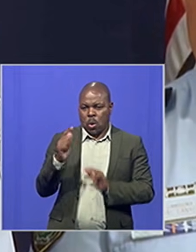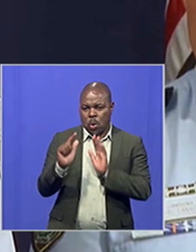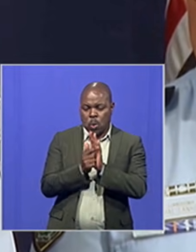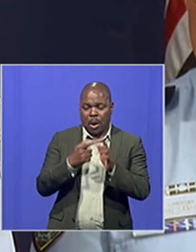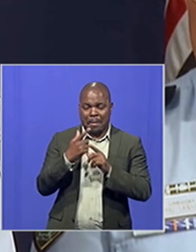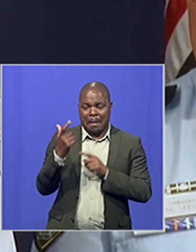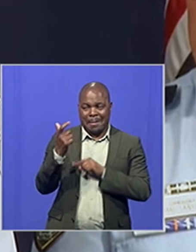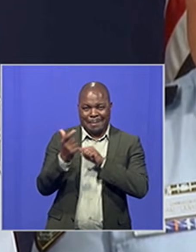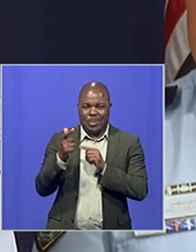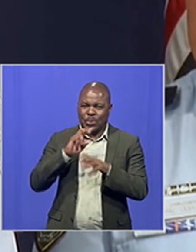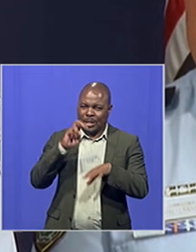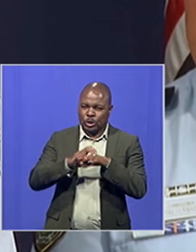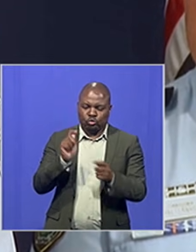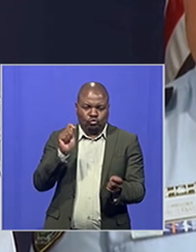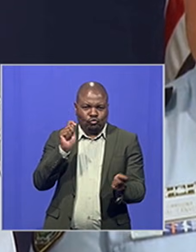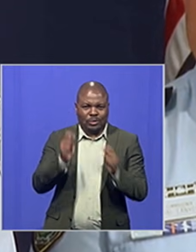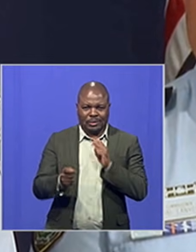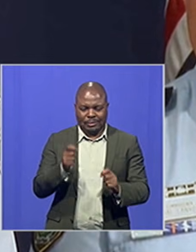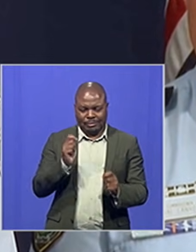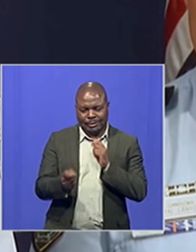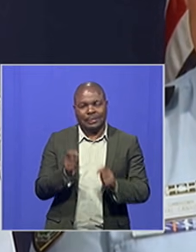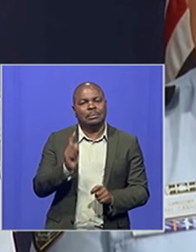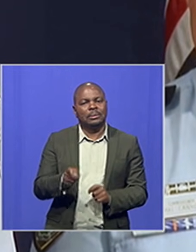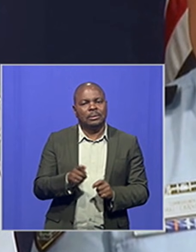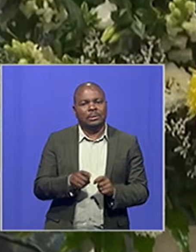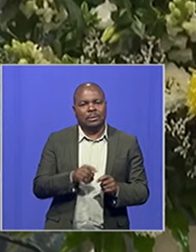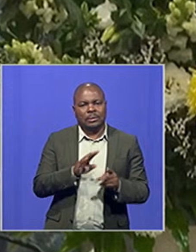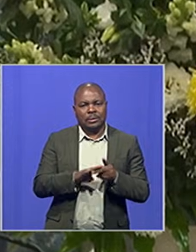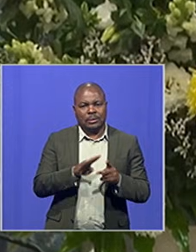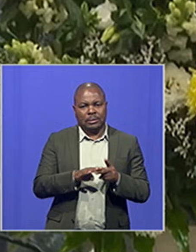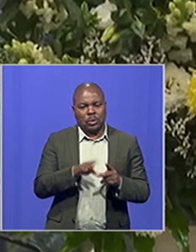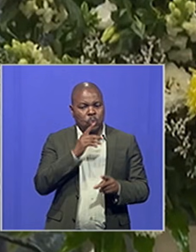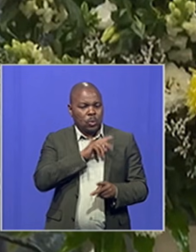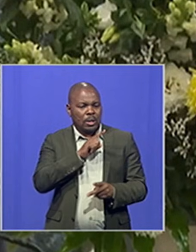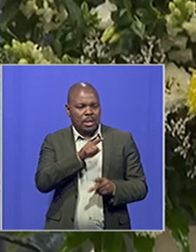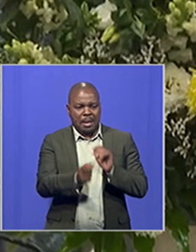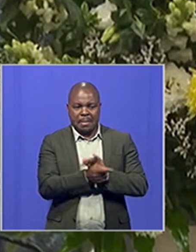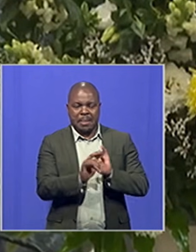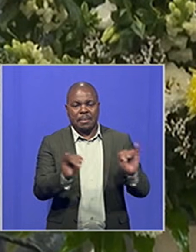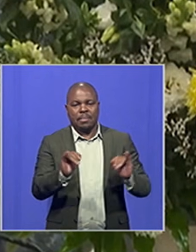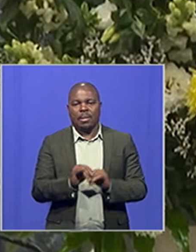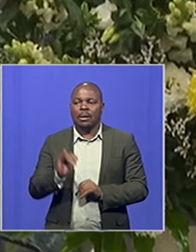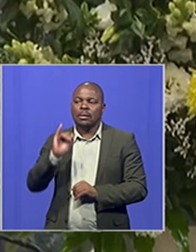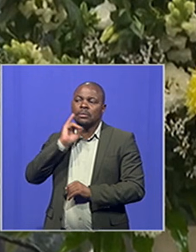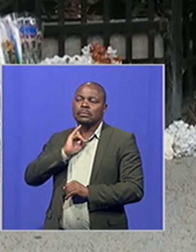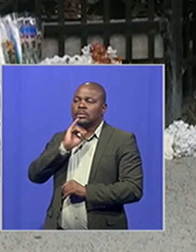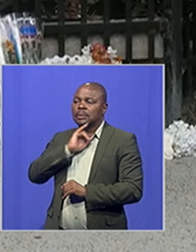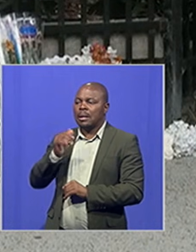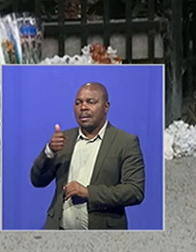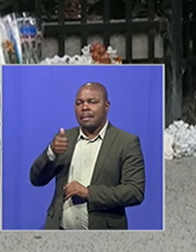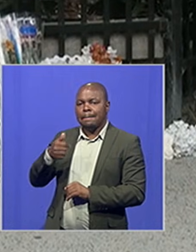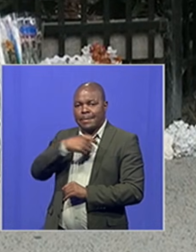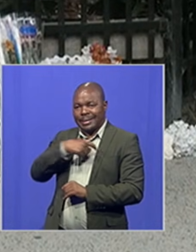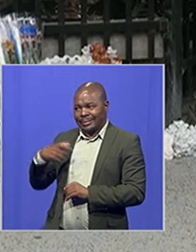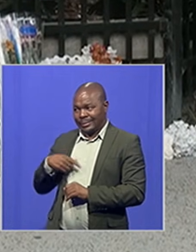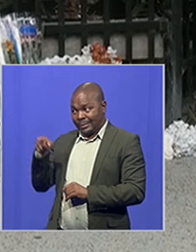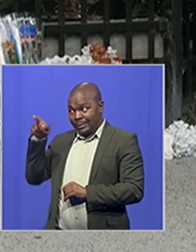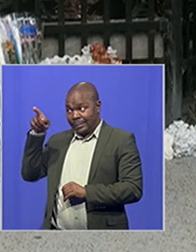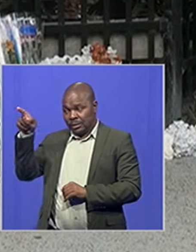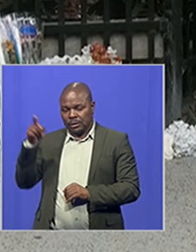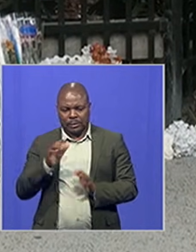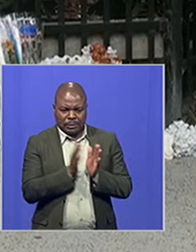firearms legislation in New South Wales, but I'm not ready to announce it today. Mopresidente wa ko Israel Isaac Herzog o ikuetse go naga ya